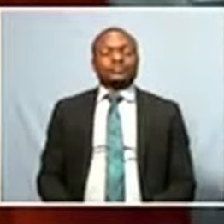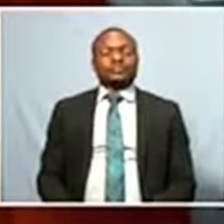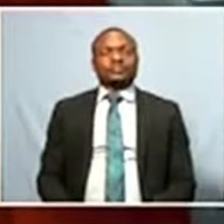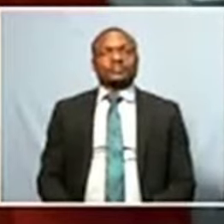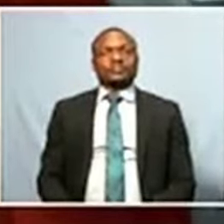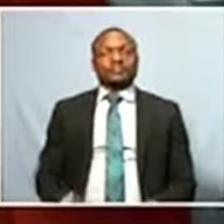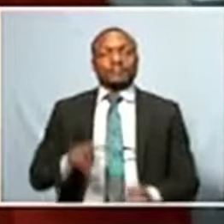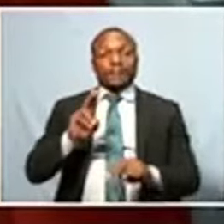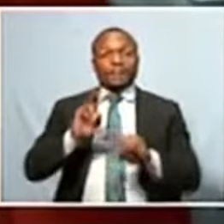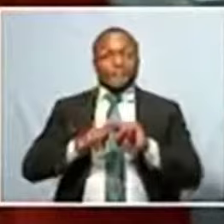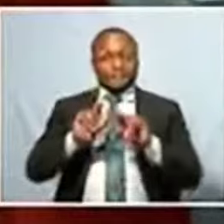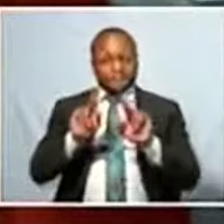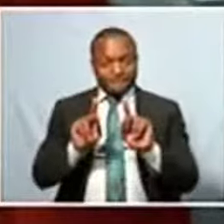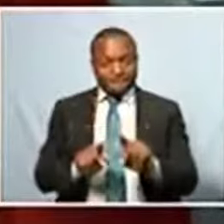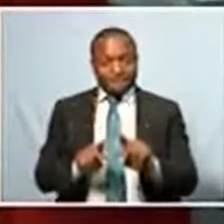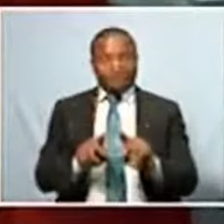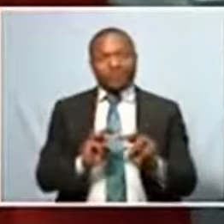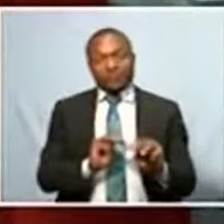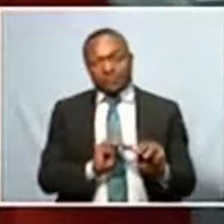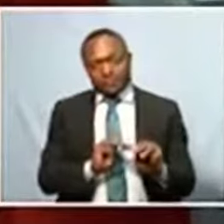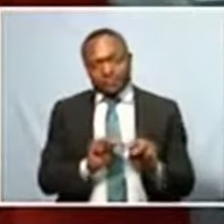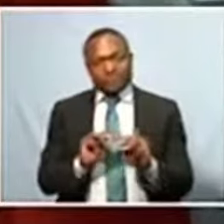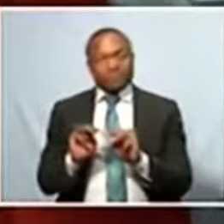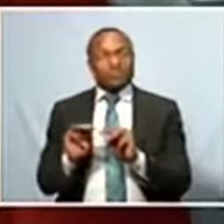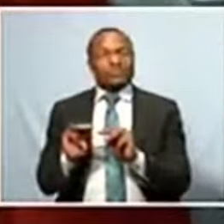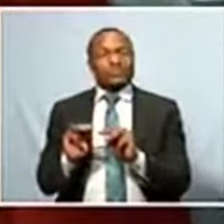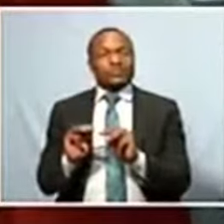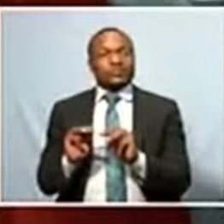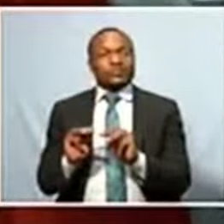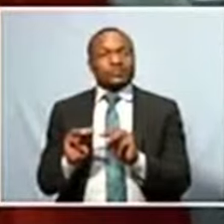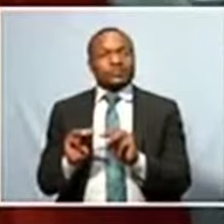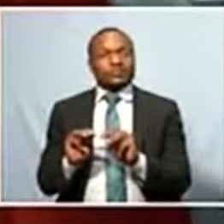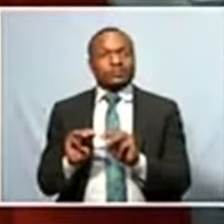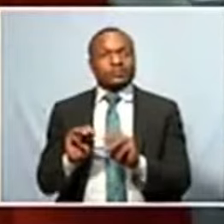Mr. Chairman, I beg to move that